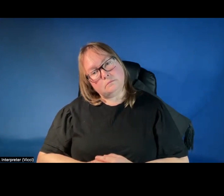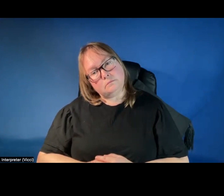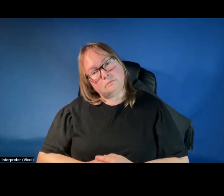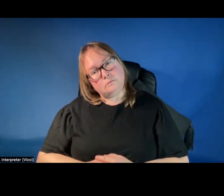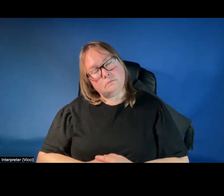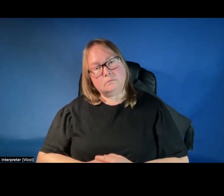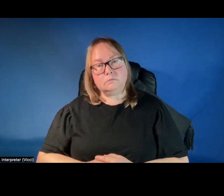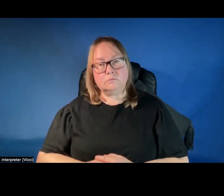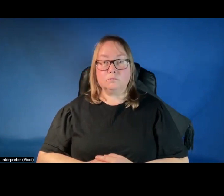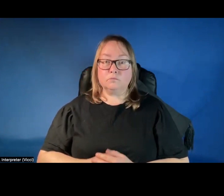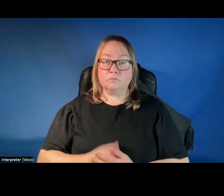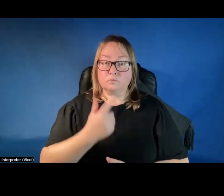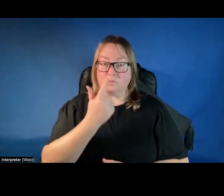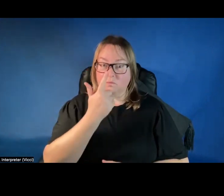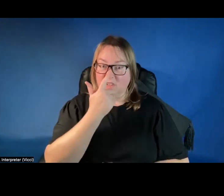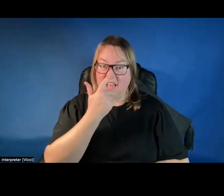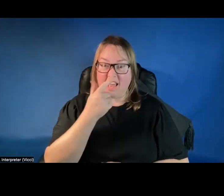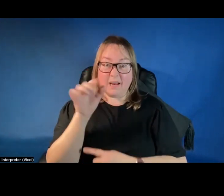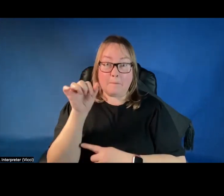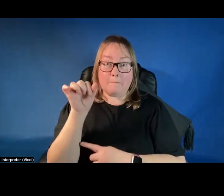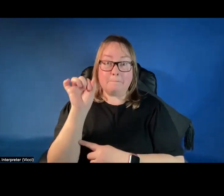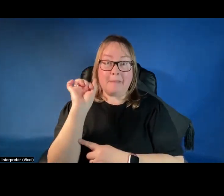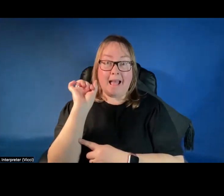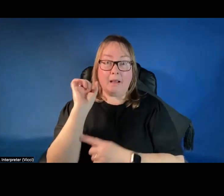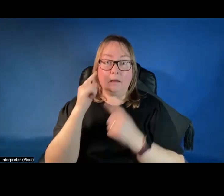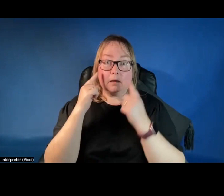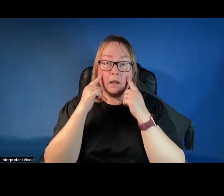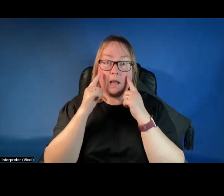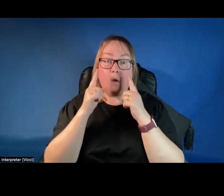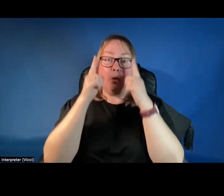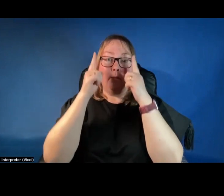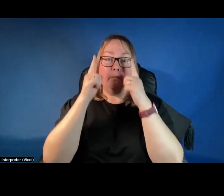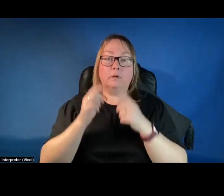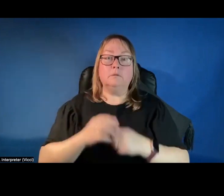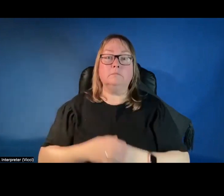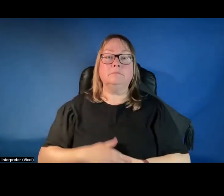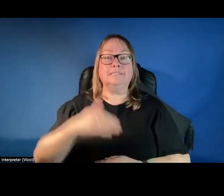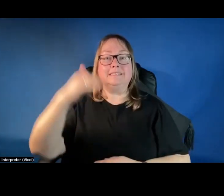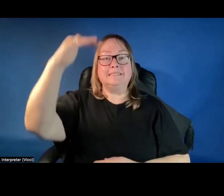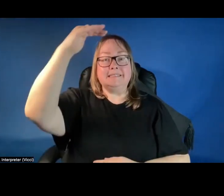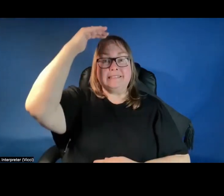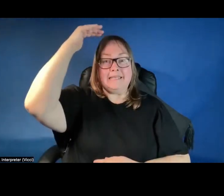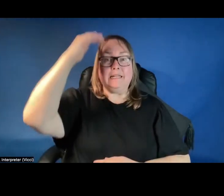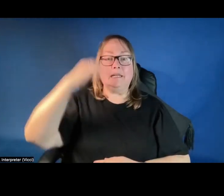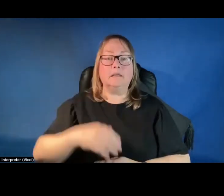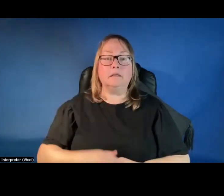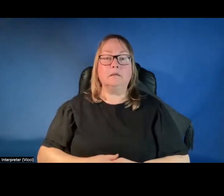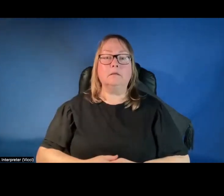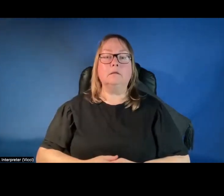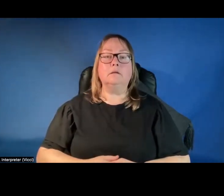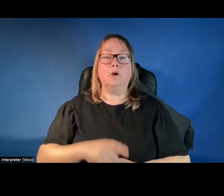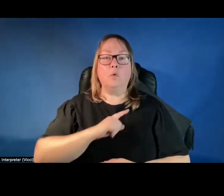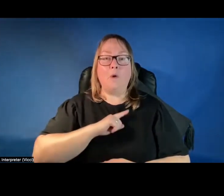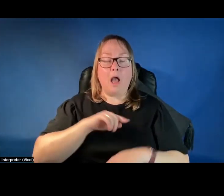And then maybe even backwards, looking up towards the ceiling. We look down so much at our computers,